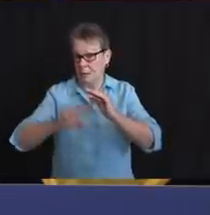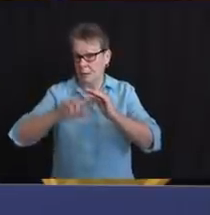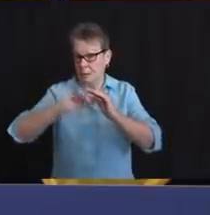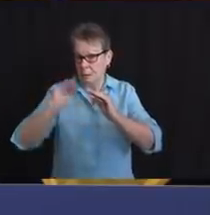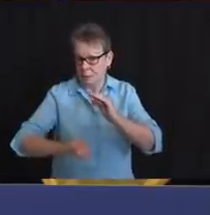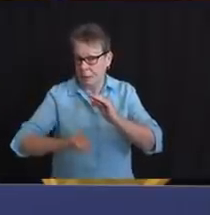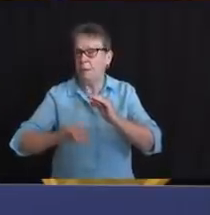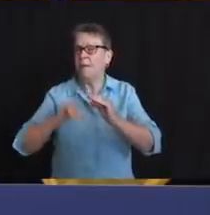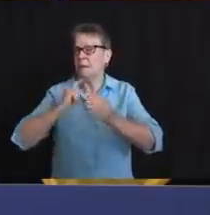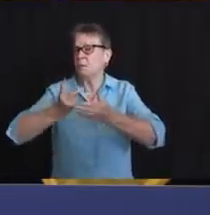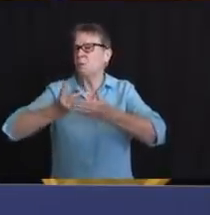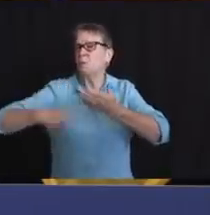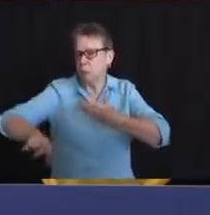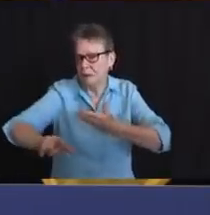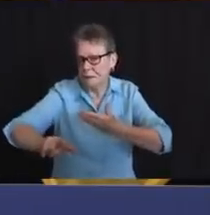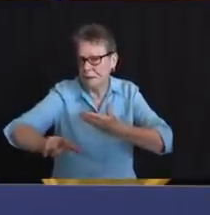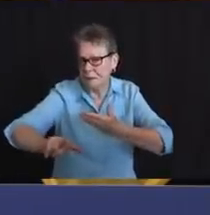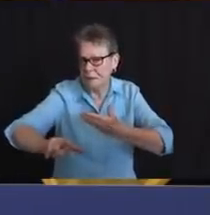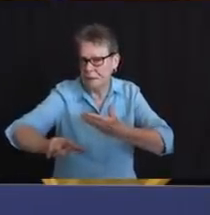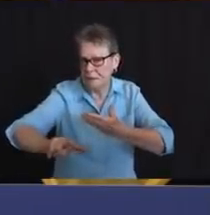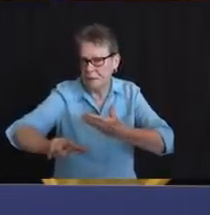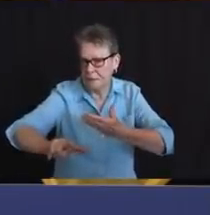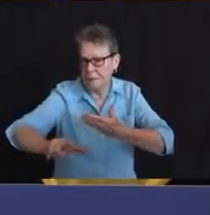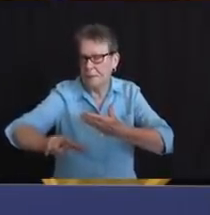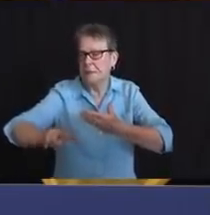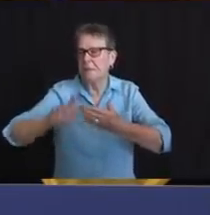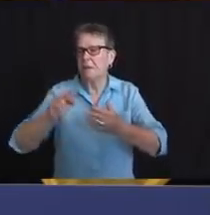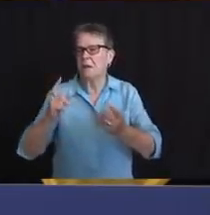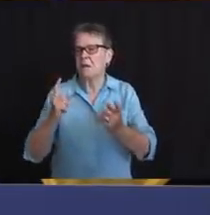stuff. I'm sure you missed me, though.